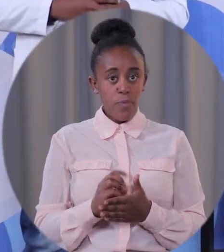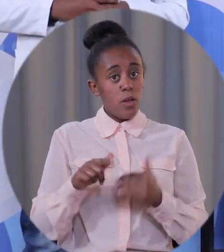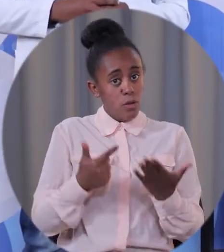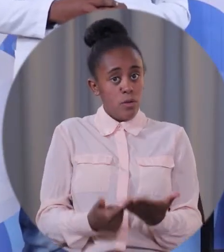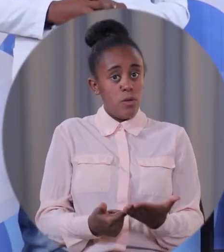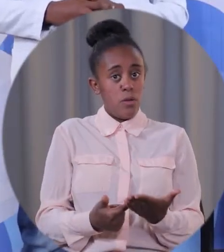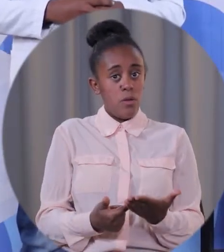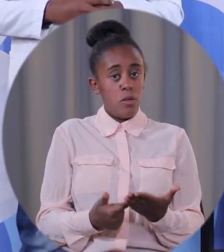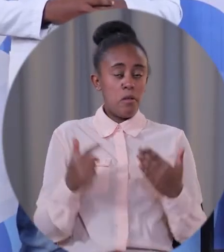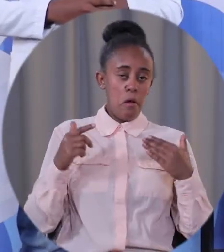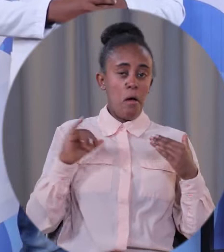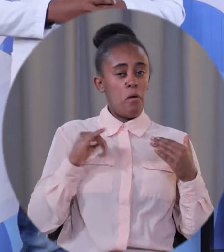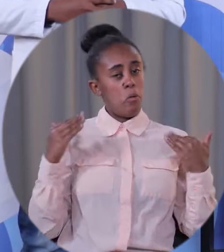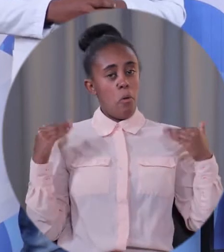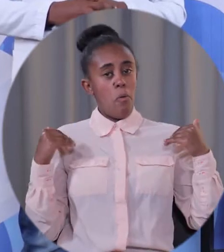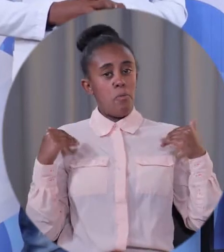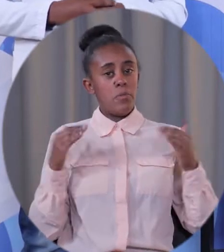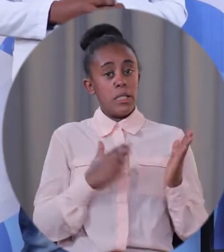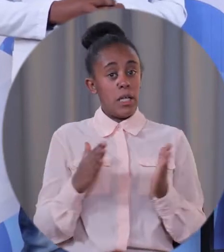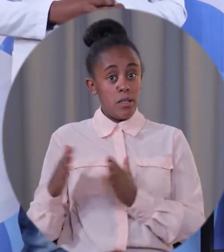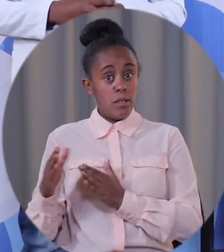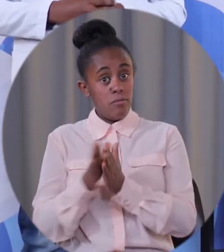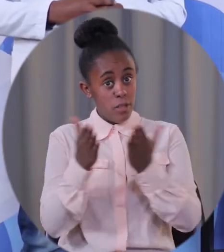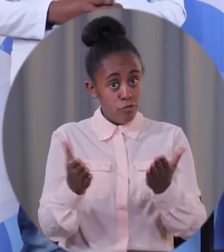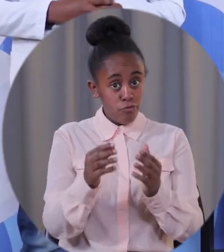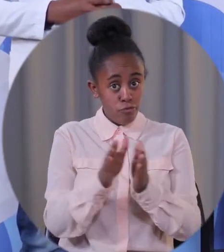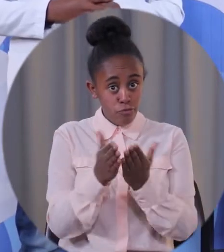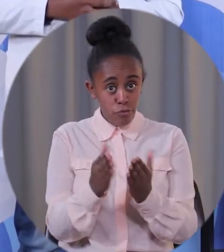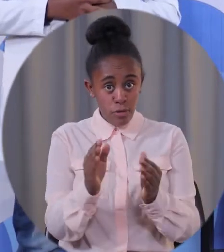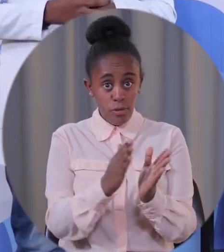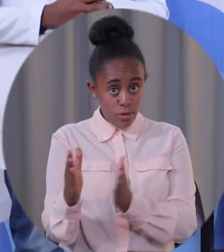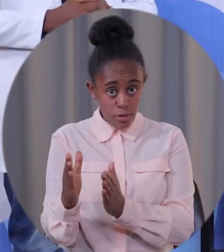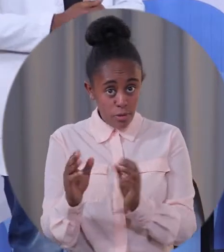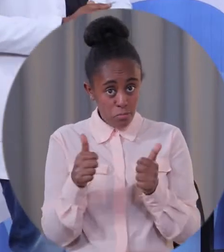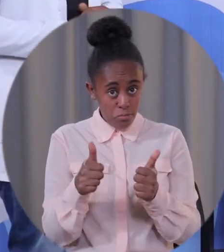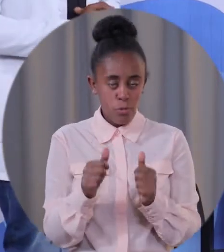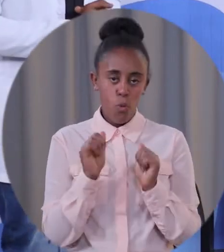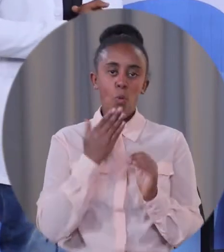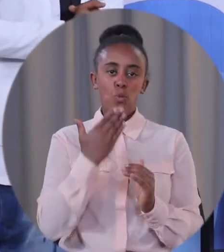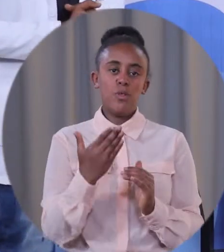So, I hope you all ready your materials. Good.